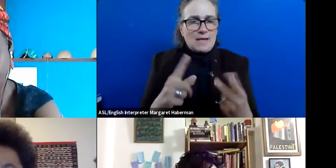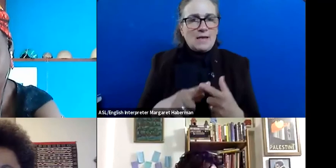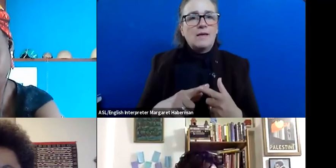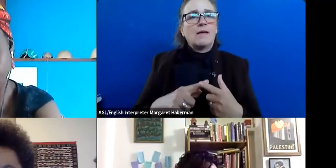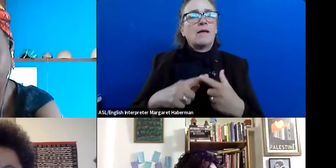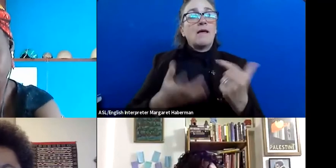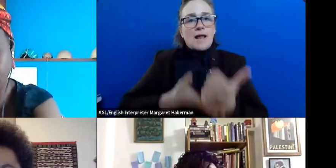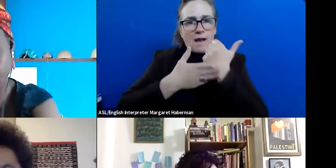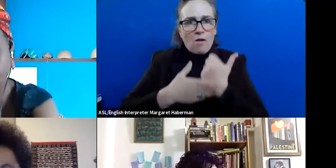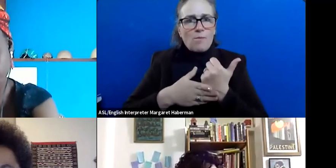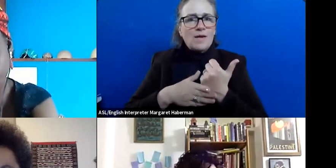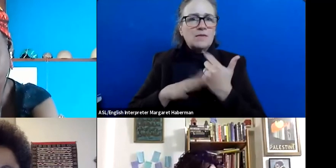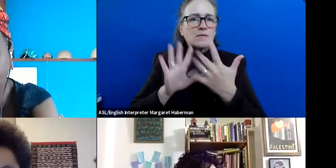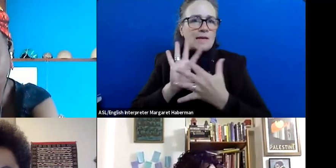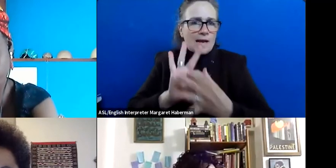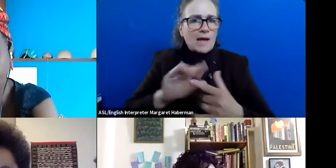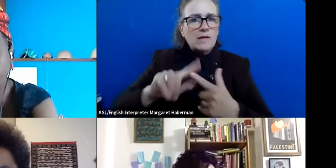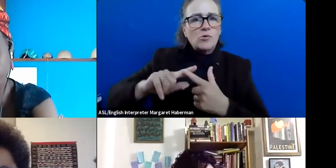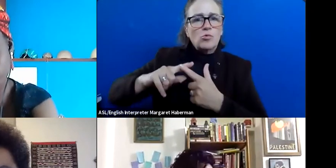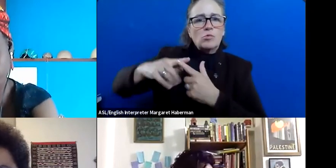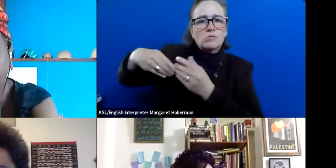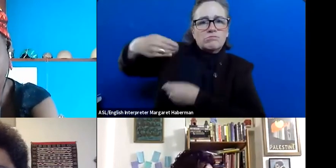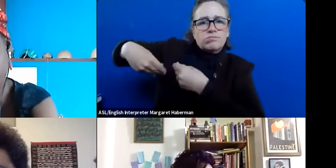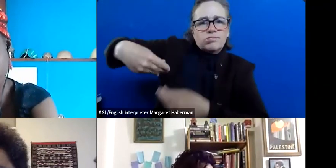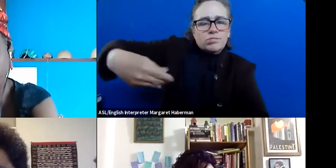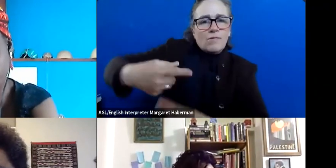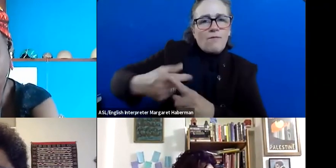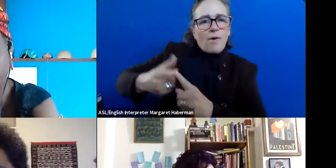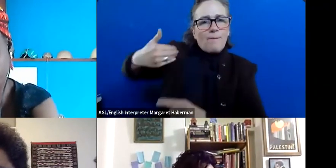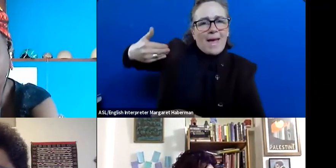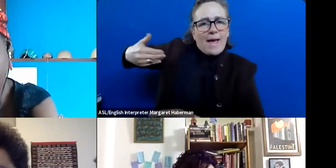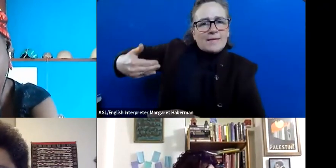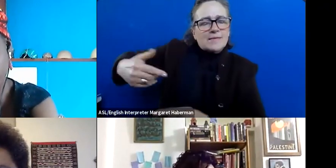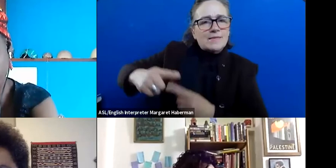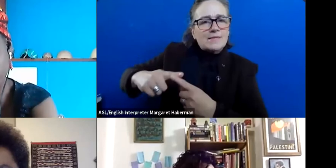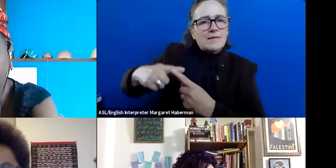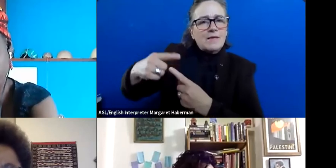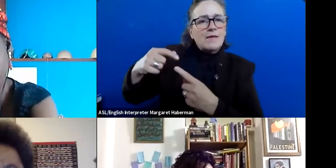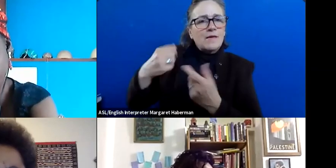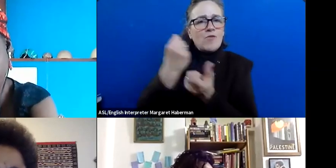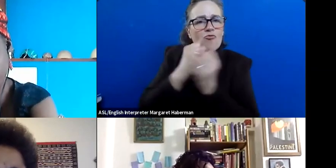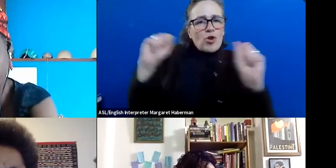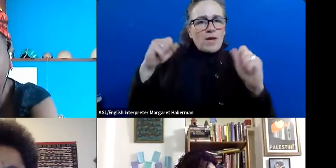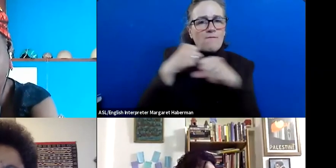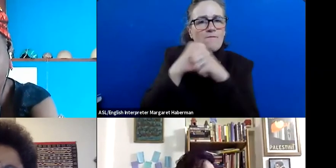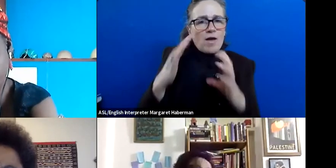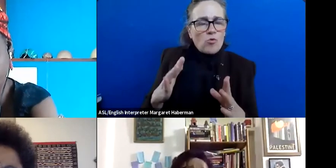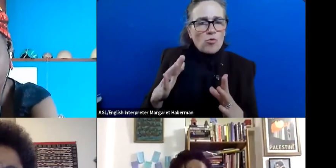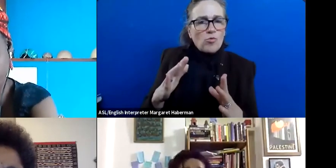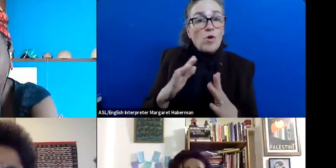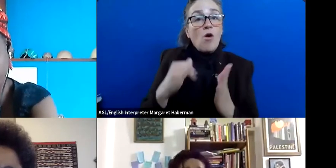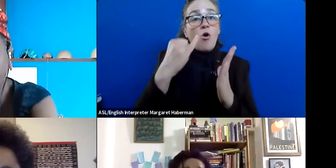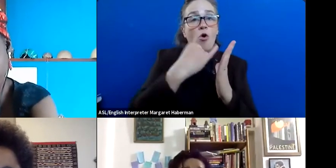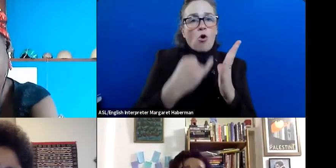us to generations of freedom fighters. And so I think we can't overstate the importance